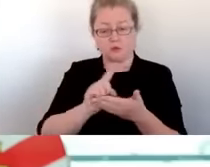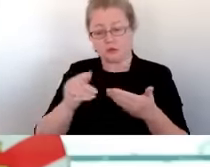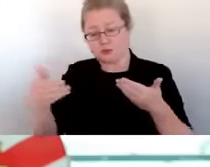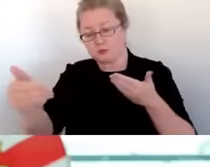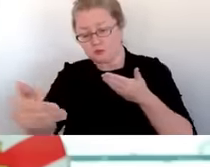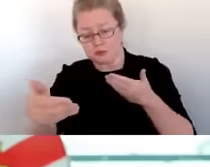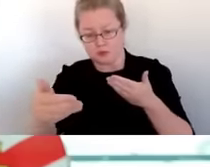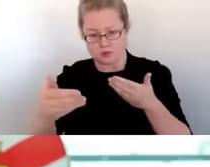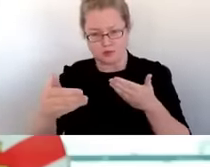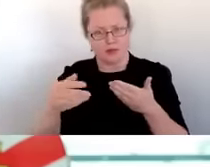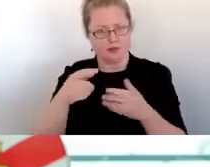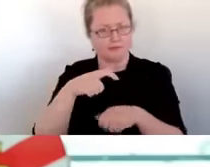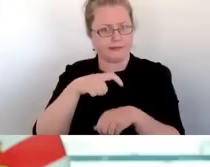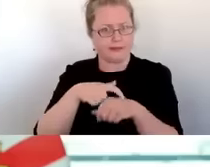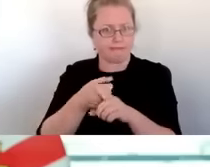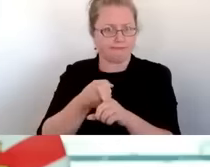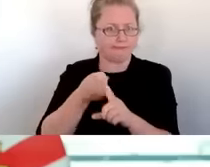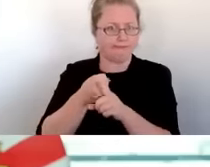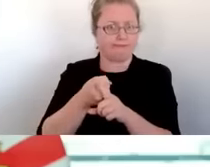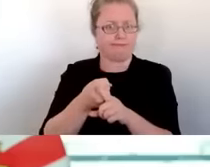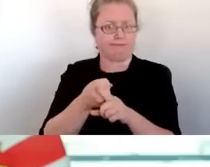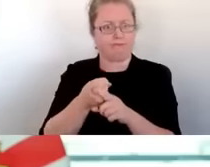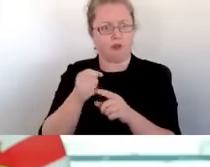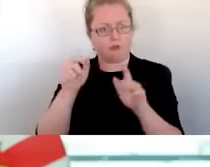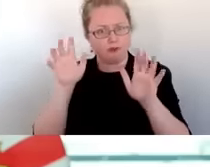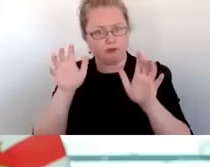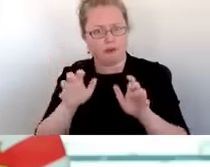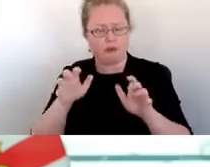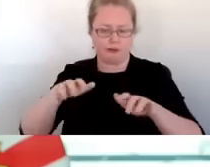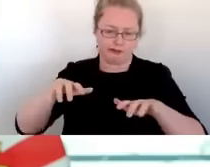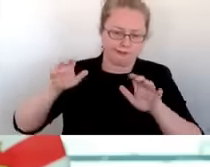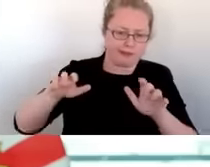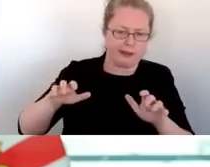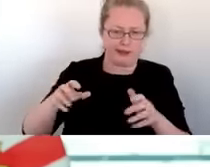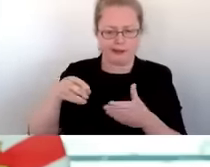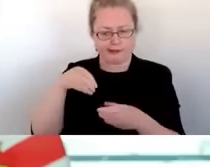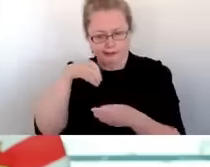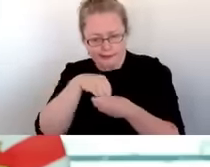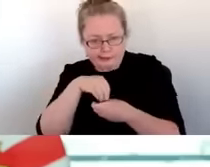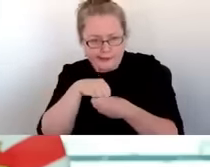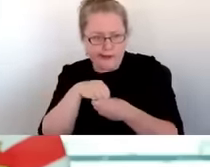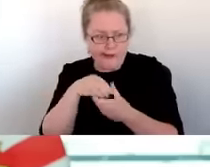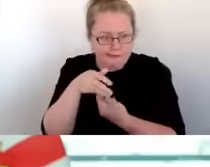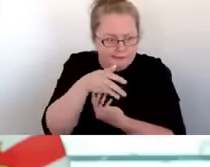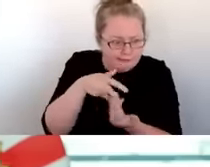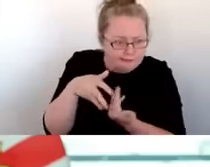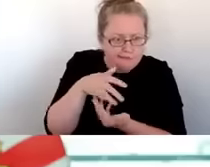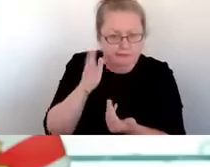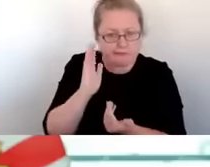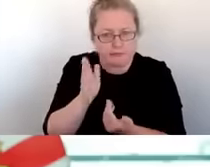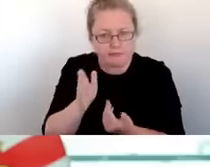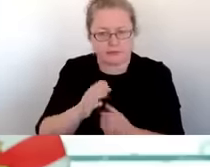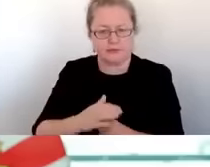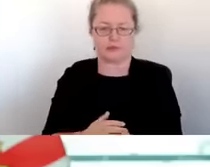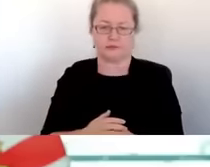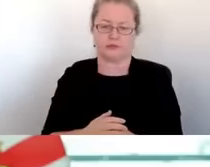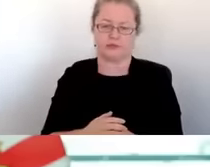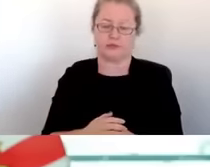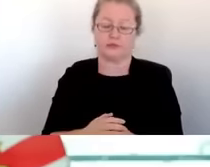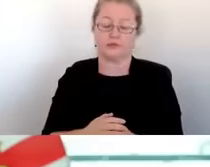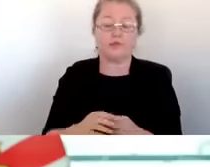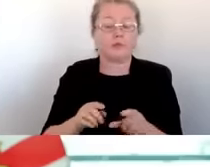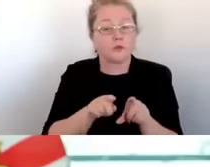some more about that, but what we're looking at is probably November, December. And the other things that we're putting into the mix